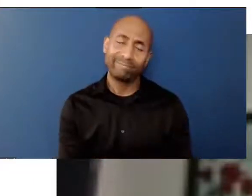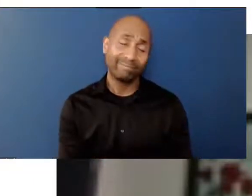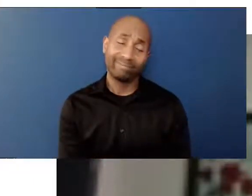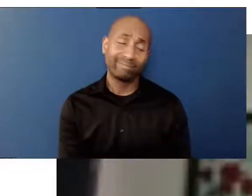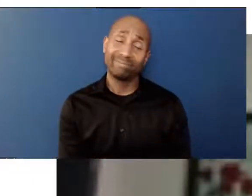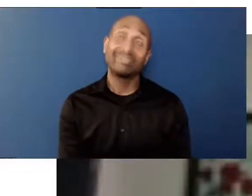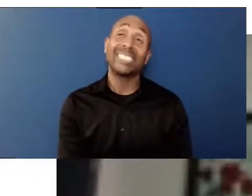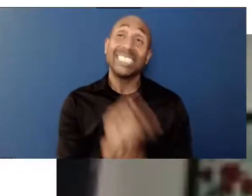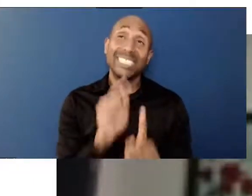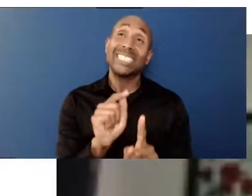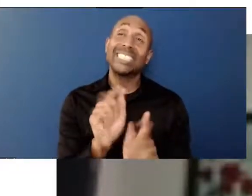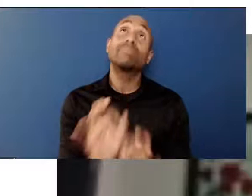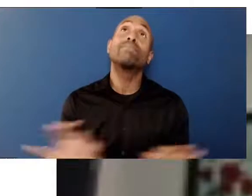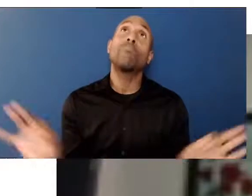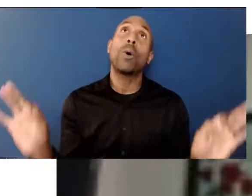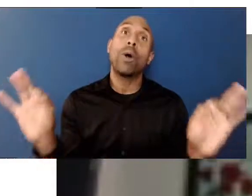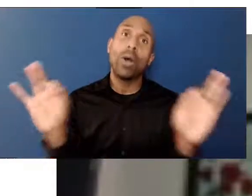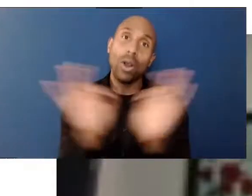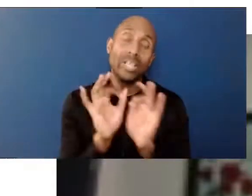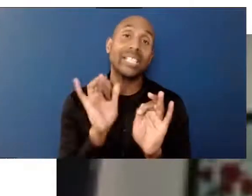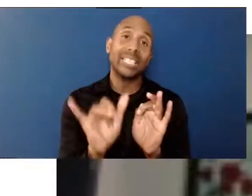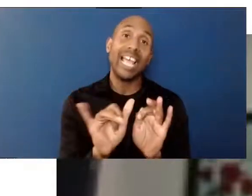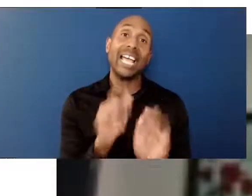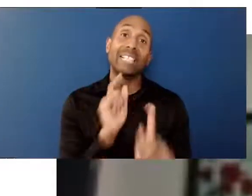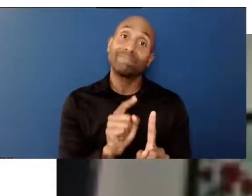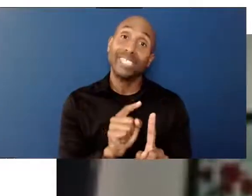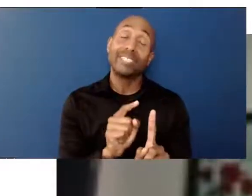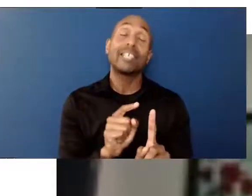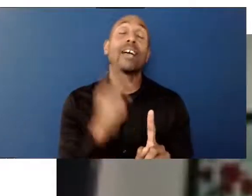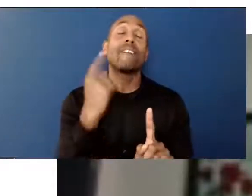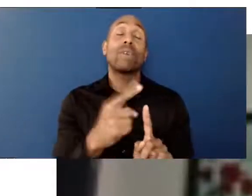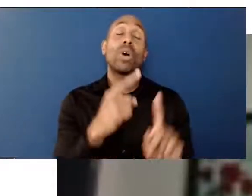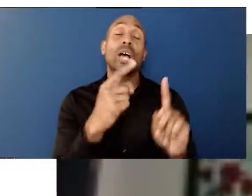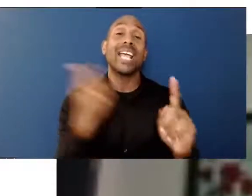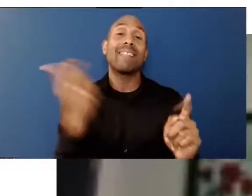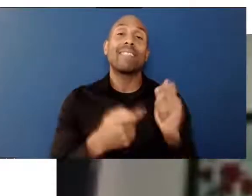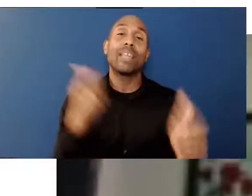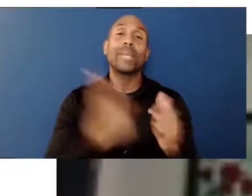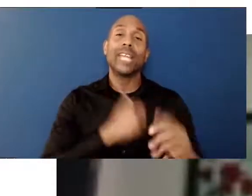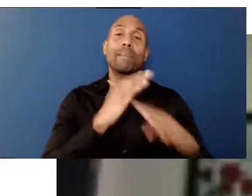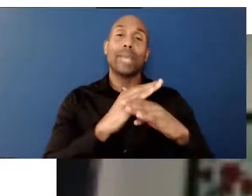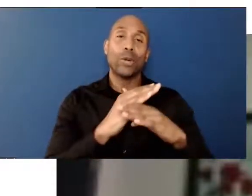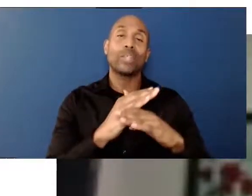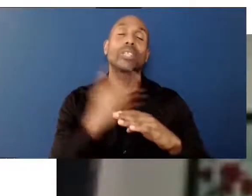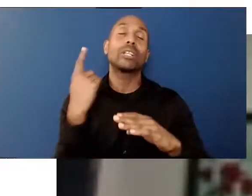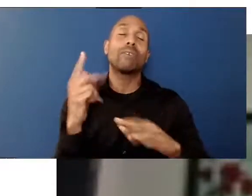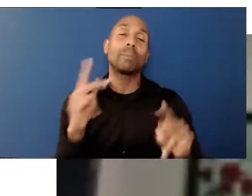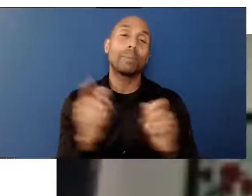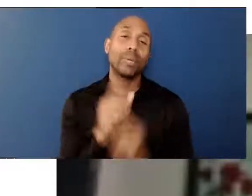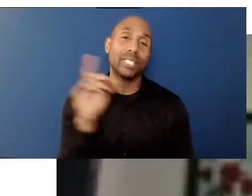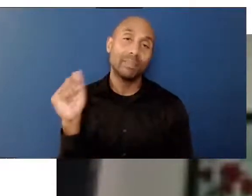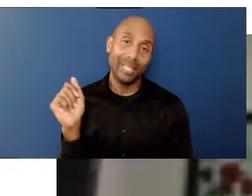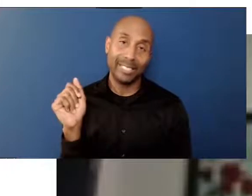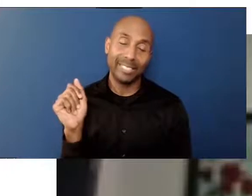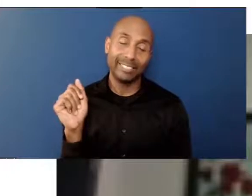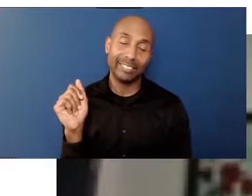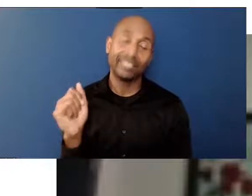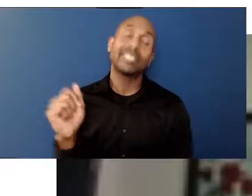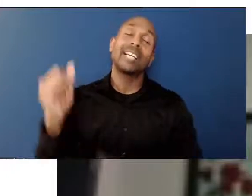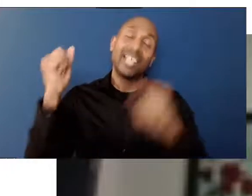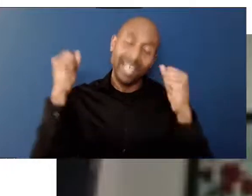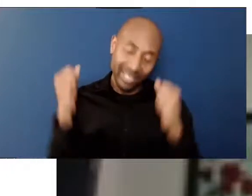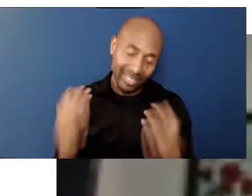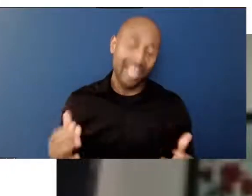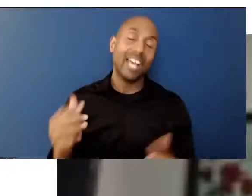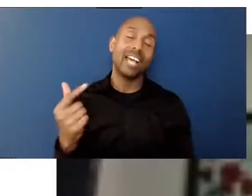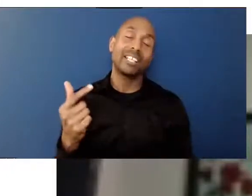is key to eliminating barriers for people with disabilities. And it's one of the things that a lot of grants,